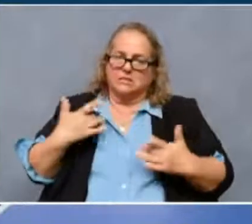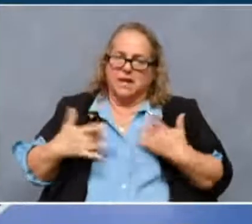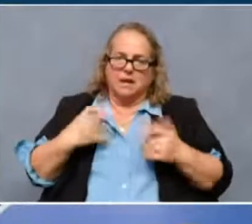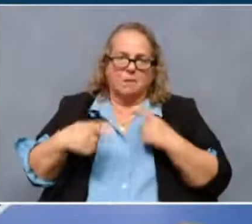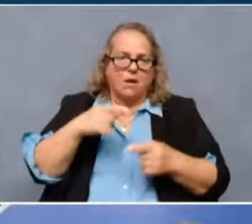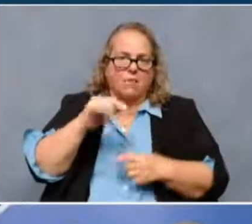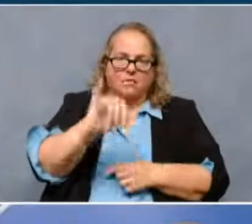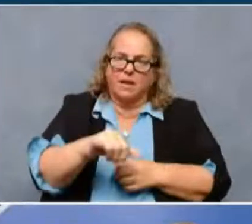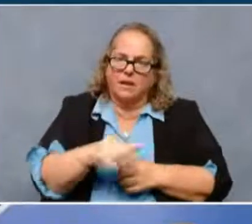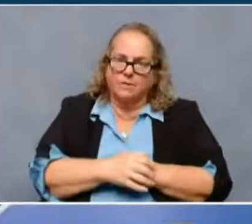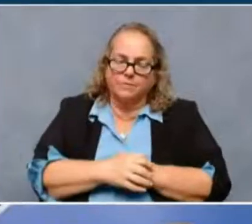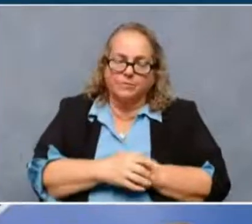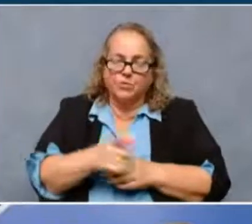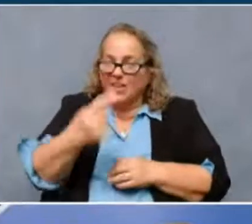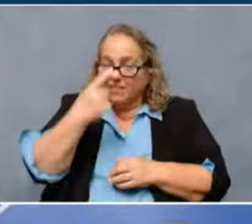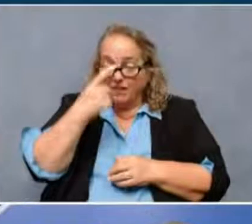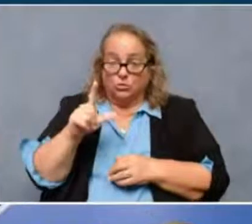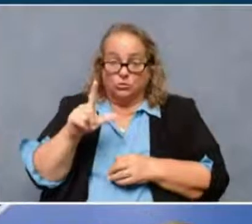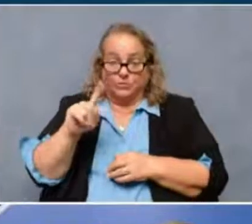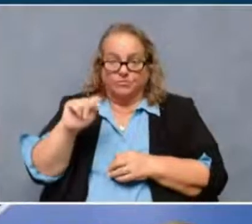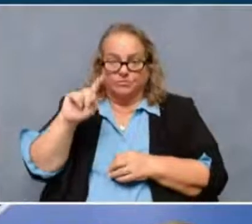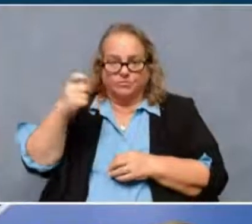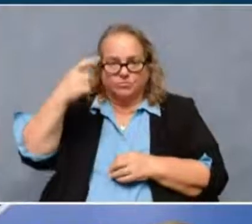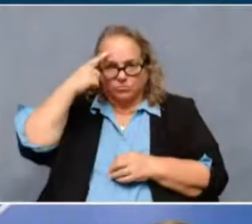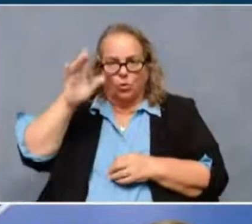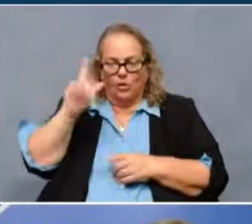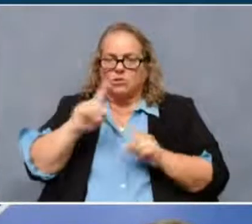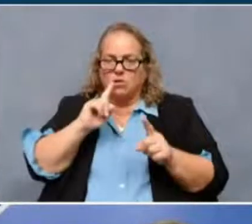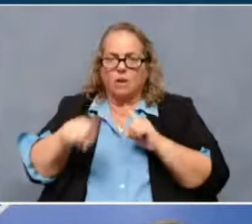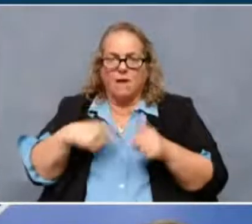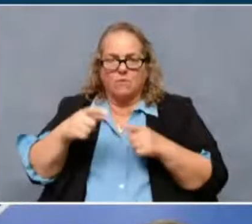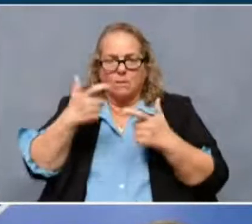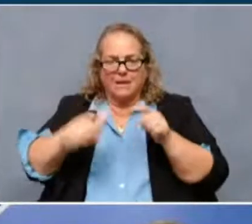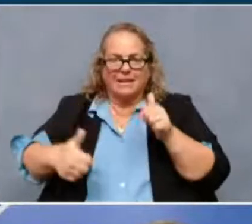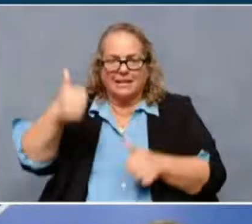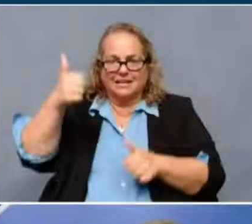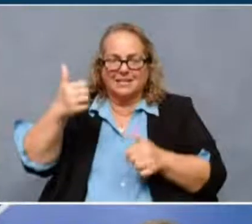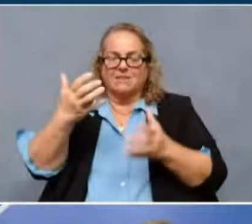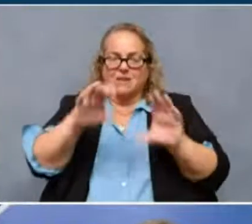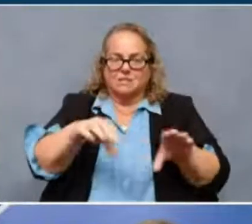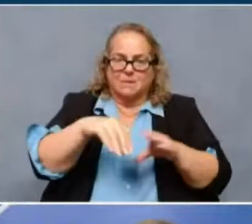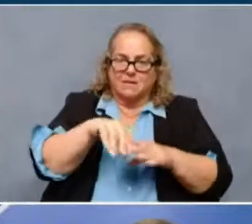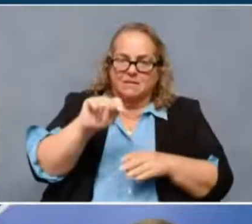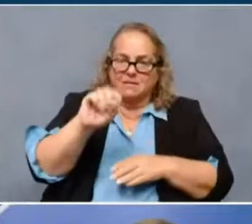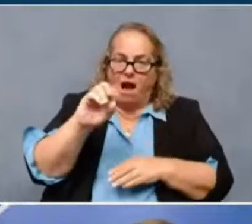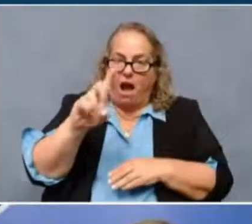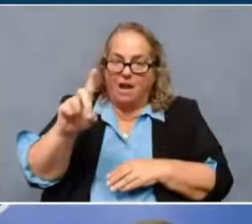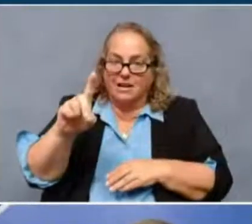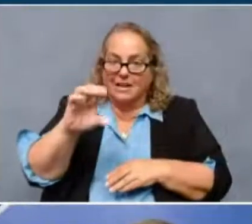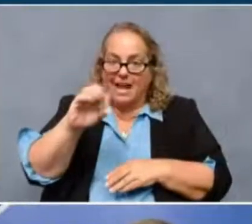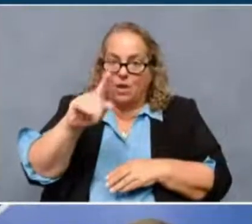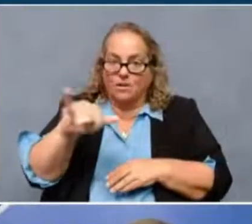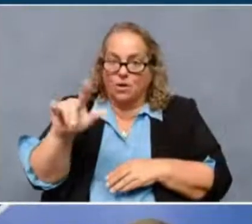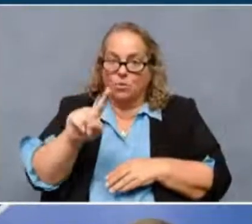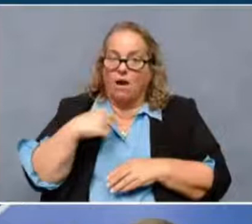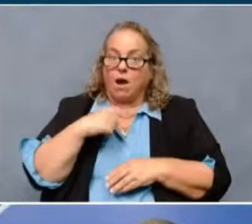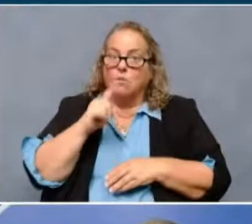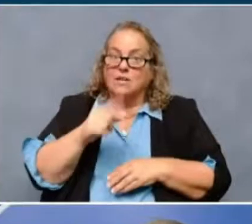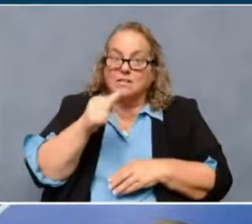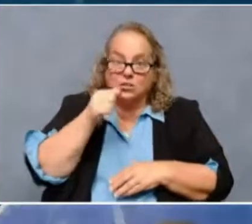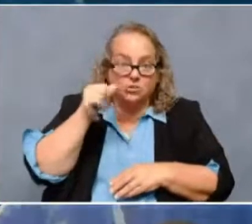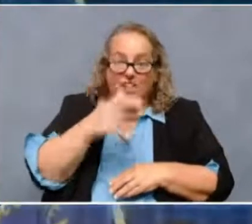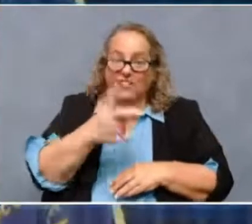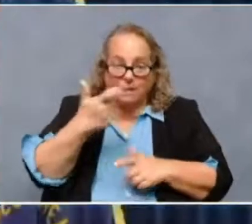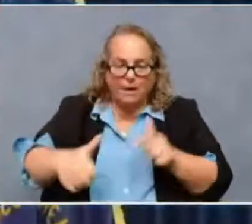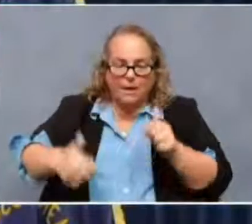the Lieutenant Governor will talk about the biggest investment ever in Todd County, where I was yesterday. This is the biggest investment in Warren County. We've